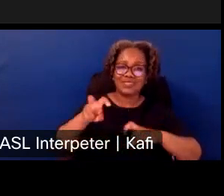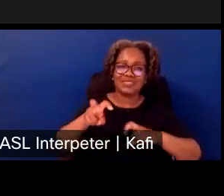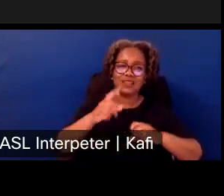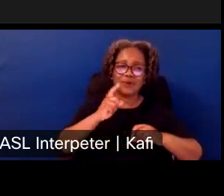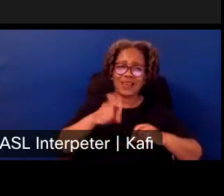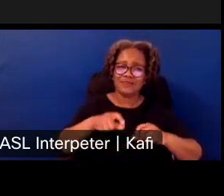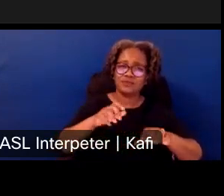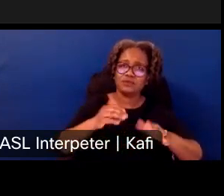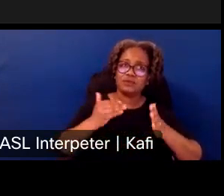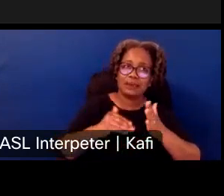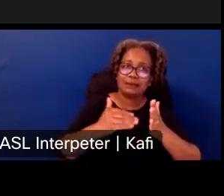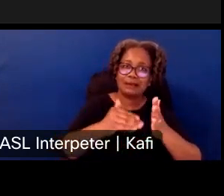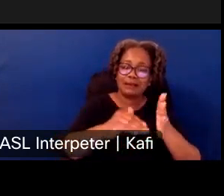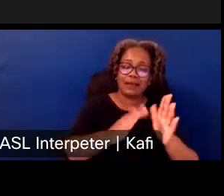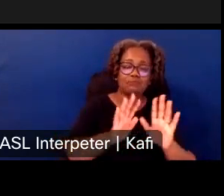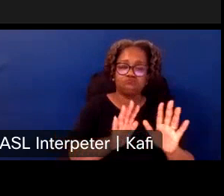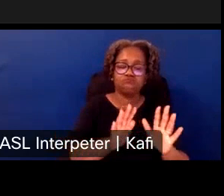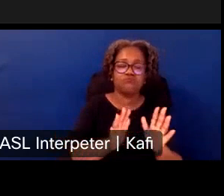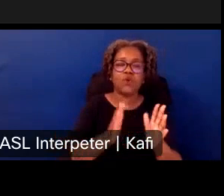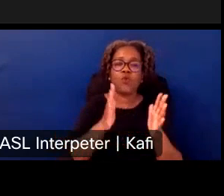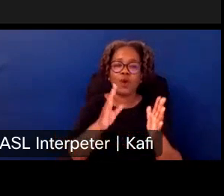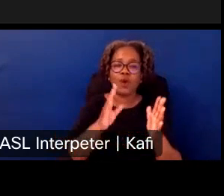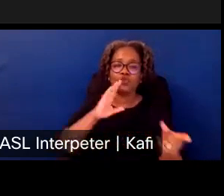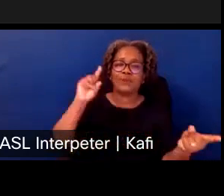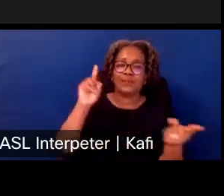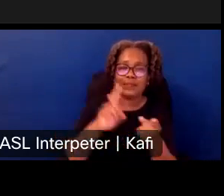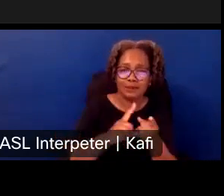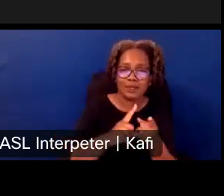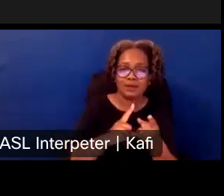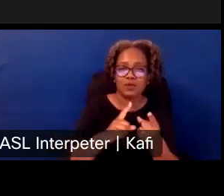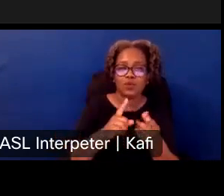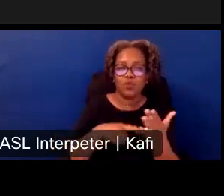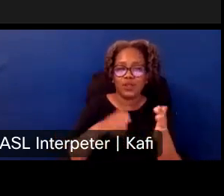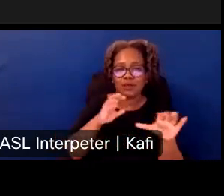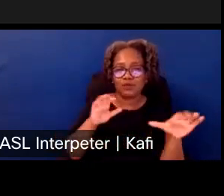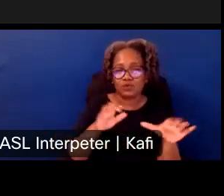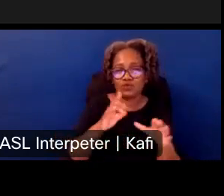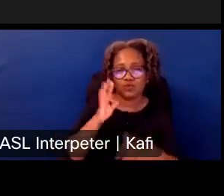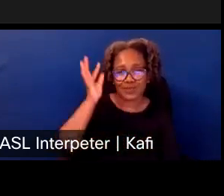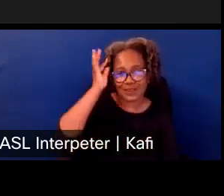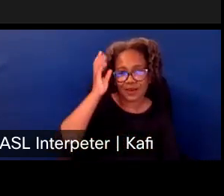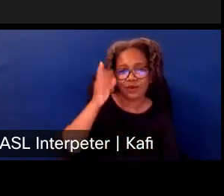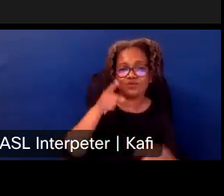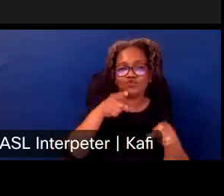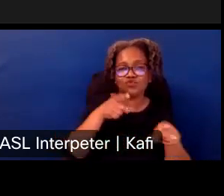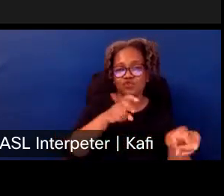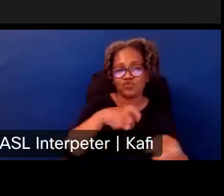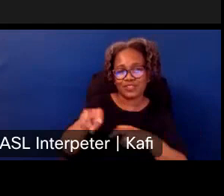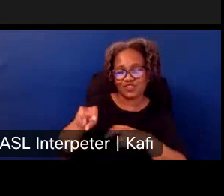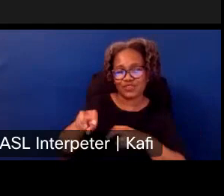said, whatever you do, it's important that you do proper maintenance to the hair, the scalp, as well